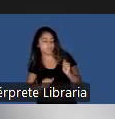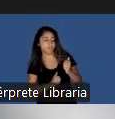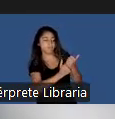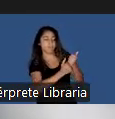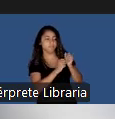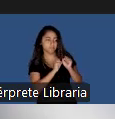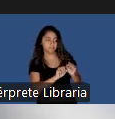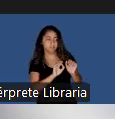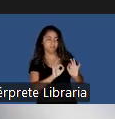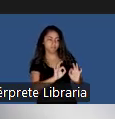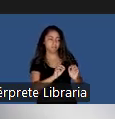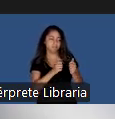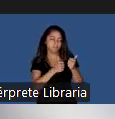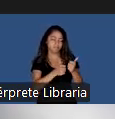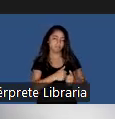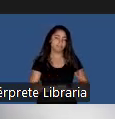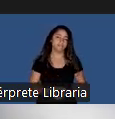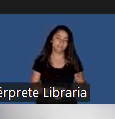need going forward.